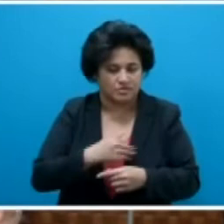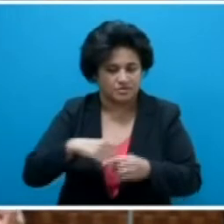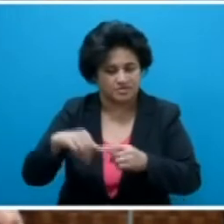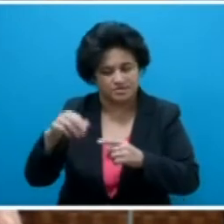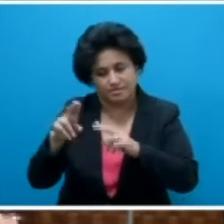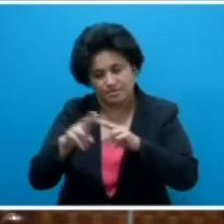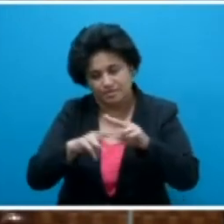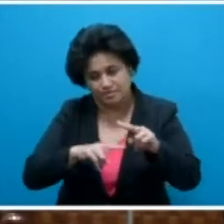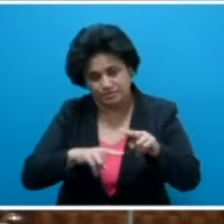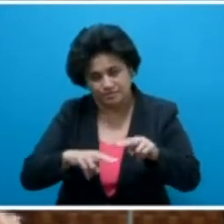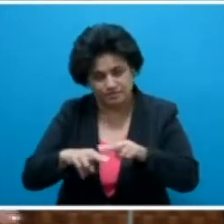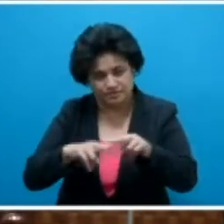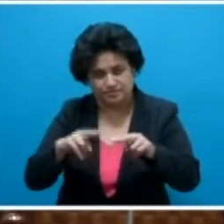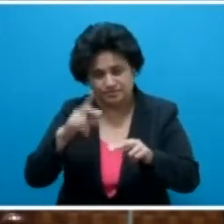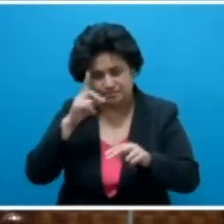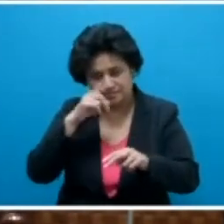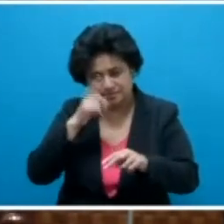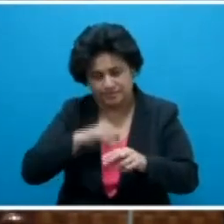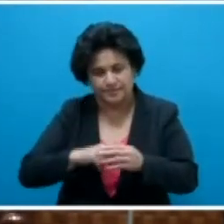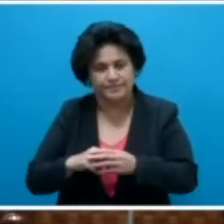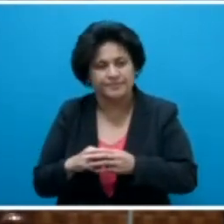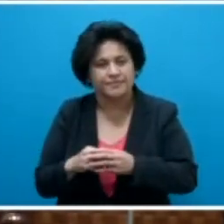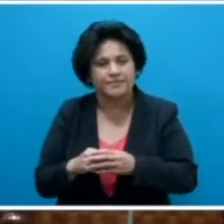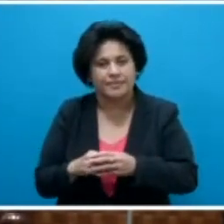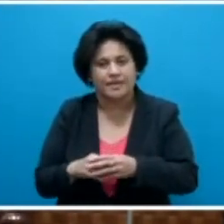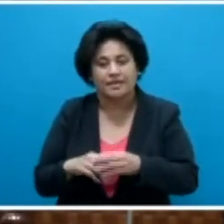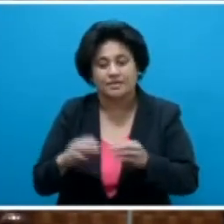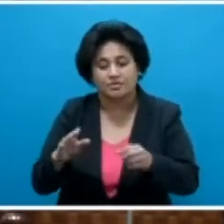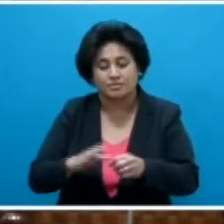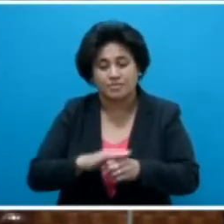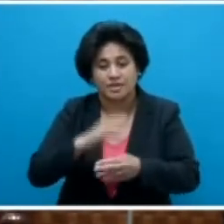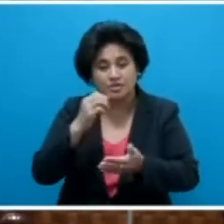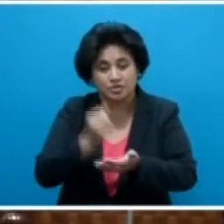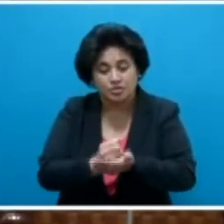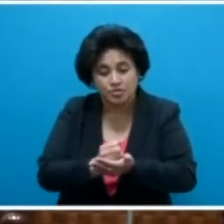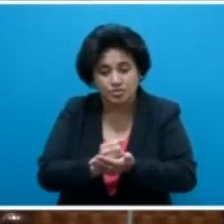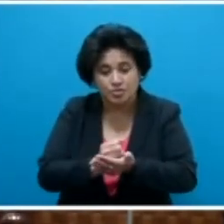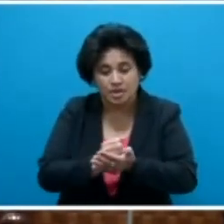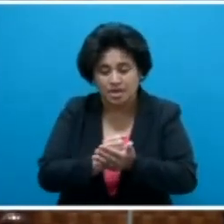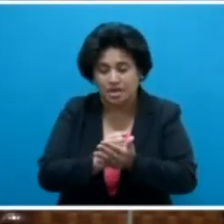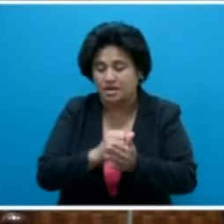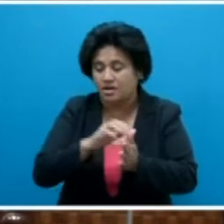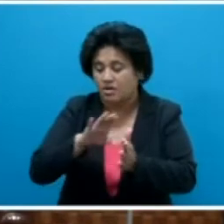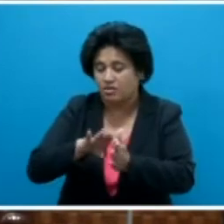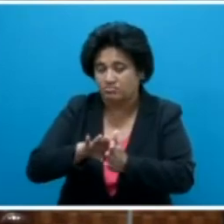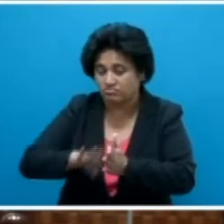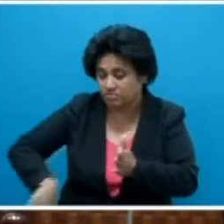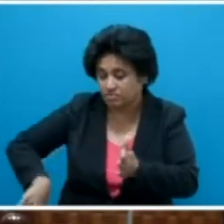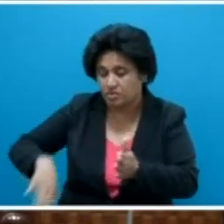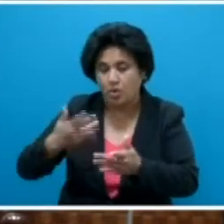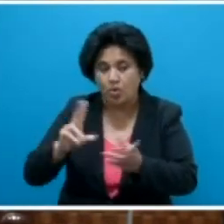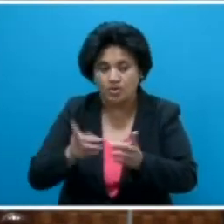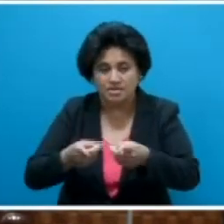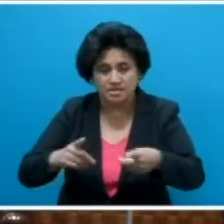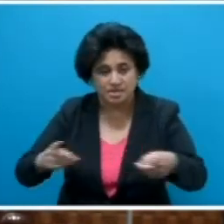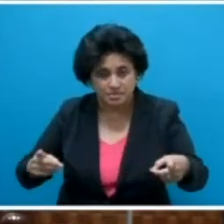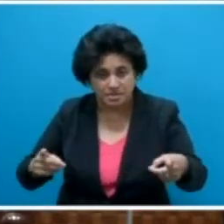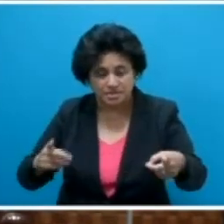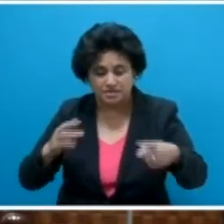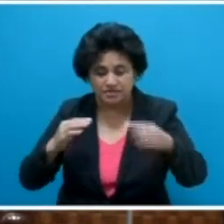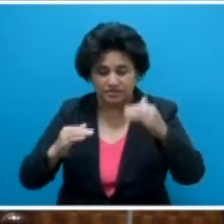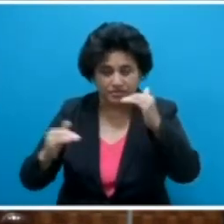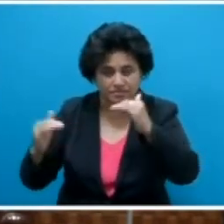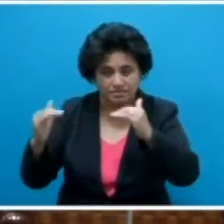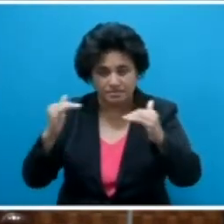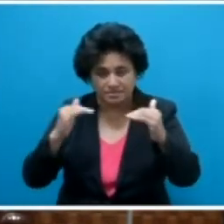and ensured that we move away from any form of discrimination towards equal, fair, and